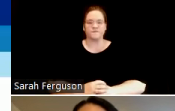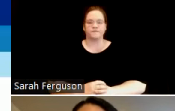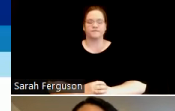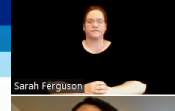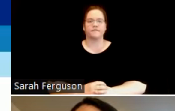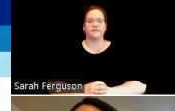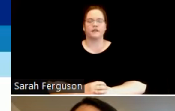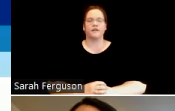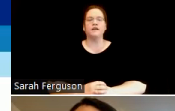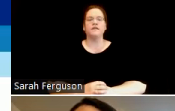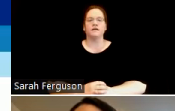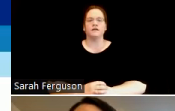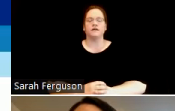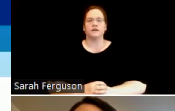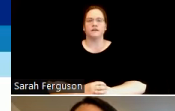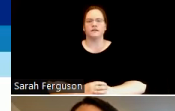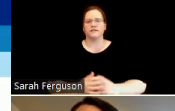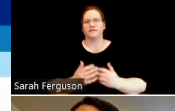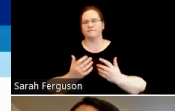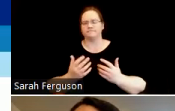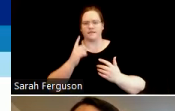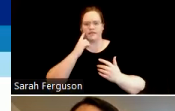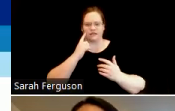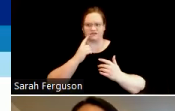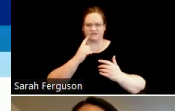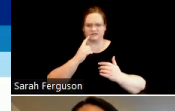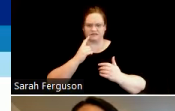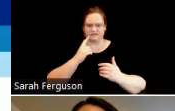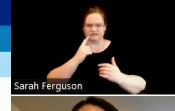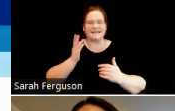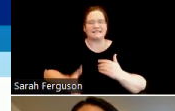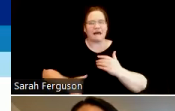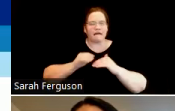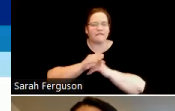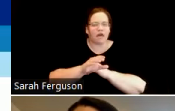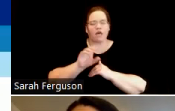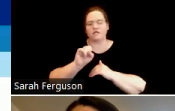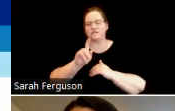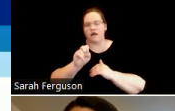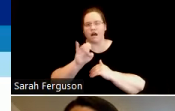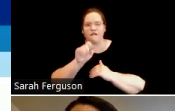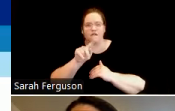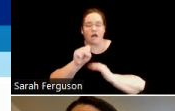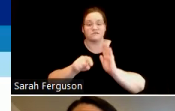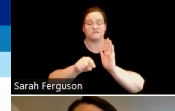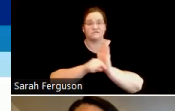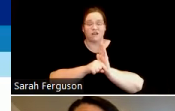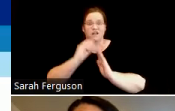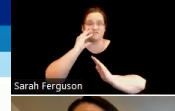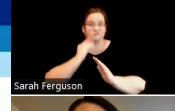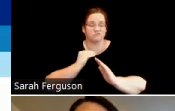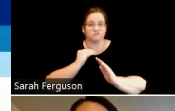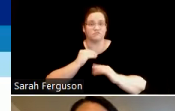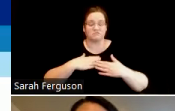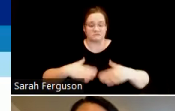And then, so what about the side effects of these vaccines? A lot of kids actually don't have any side effects at